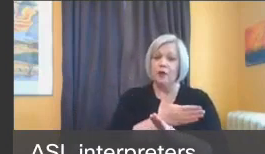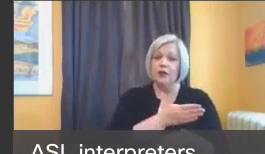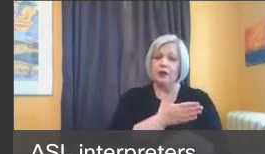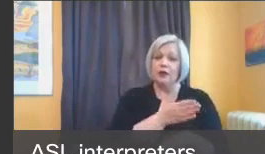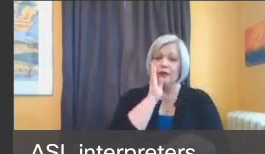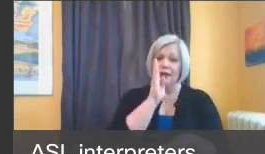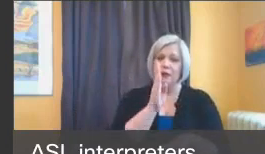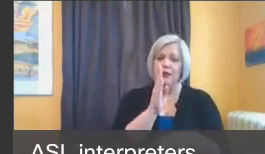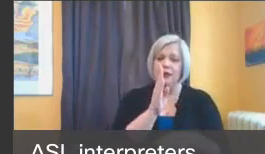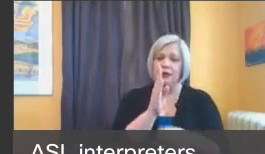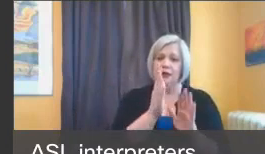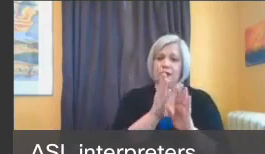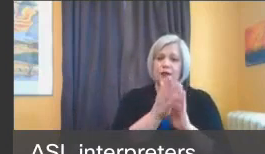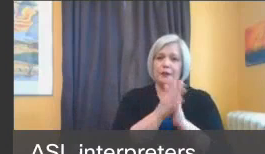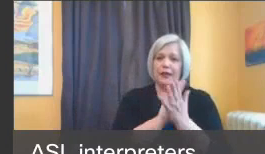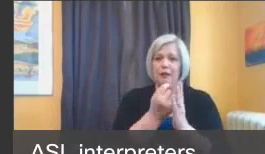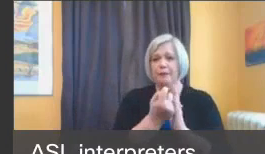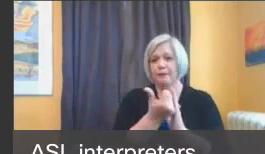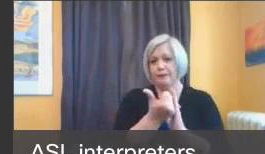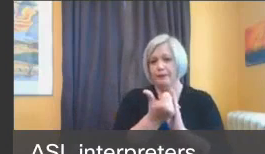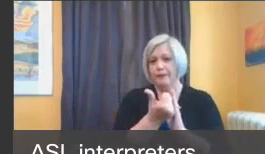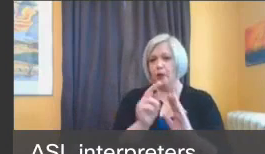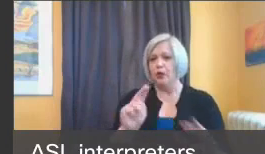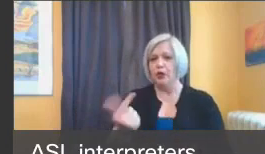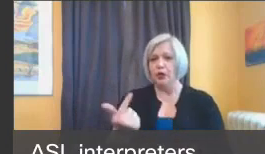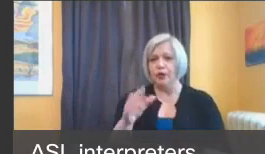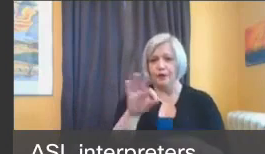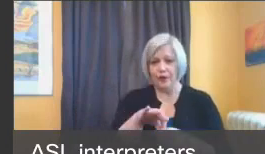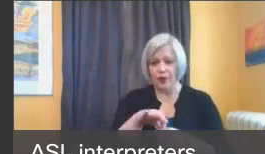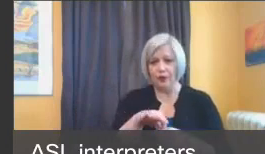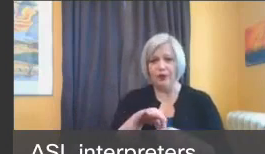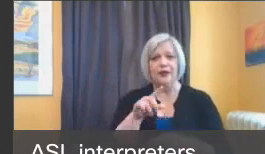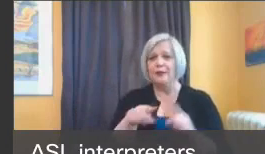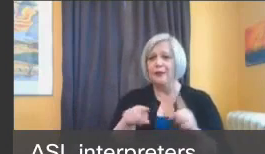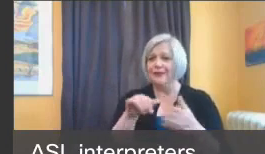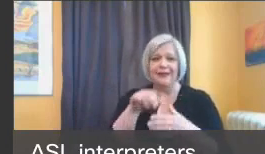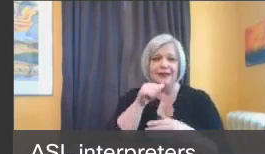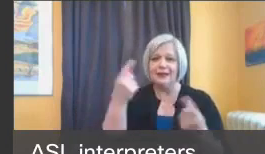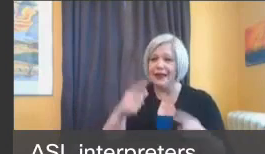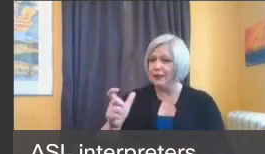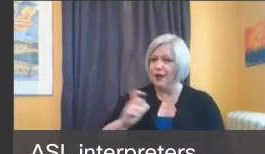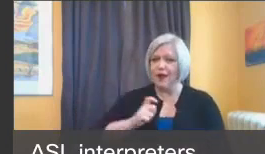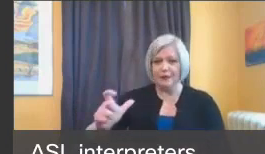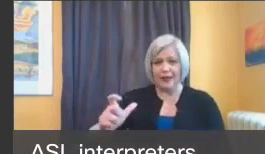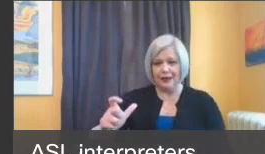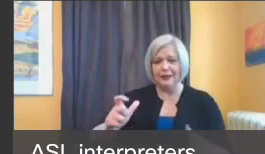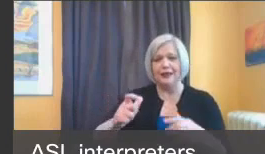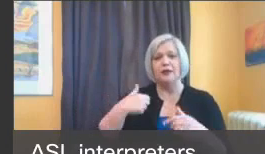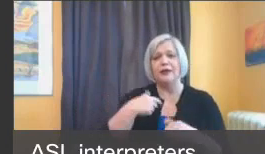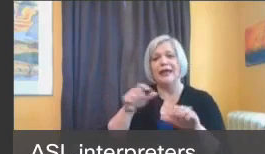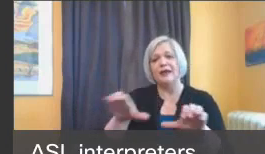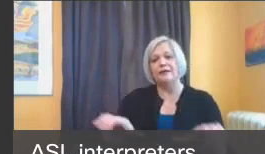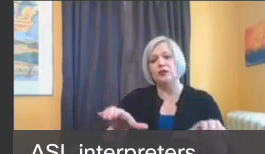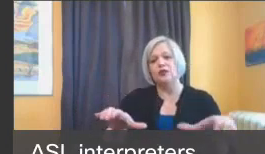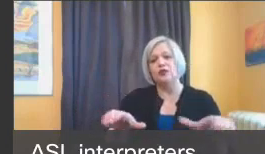become inactive or ineligible to vote. But it isn't something that would happen automatically. There are other steps that have to be taken